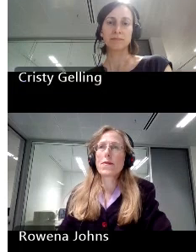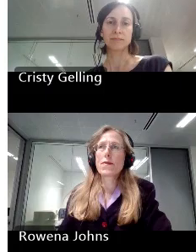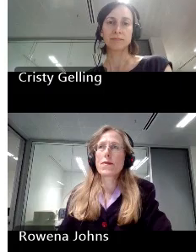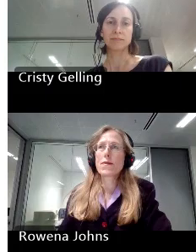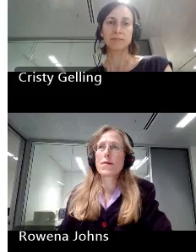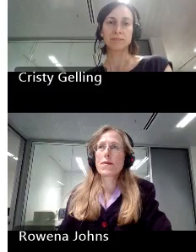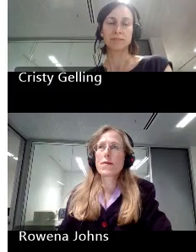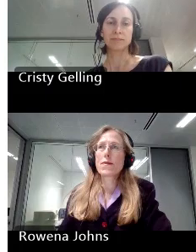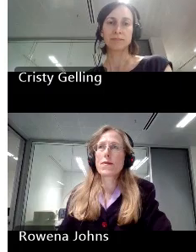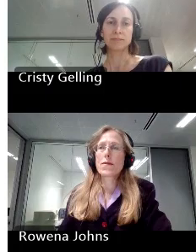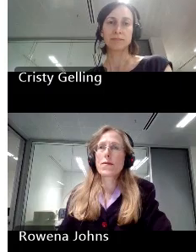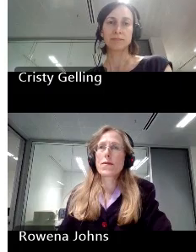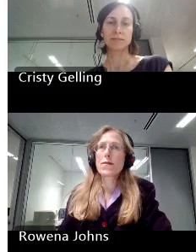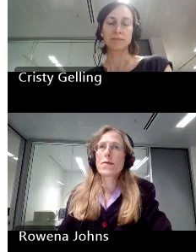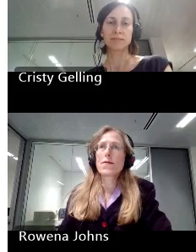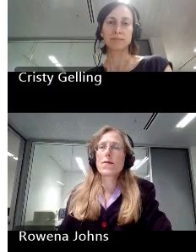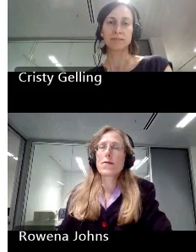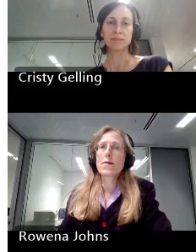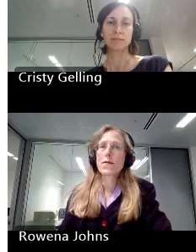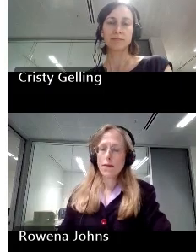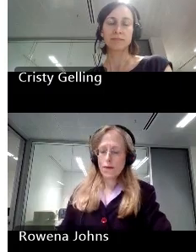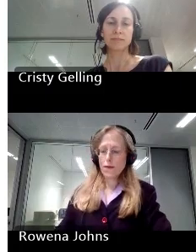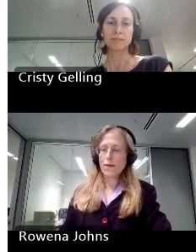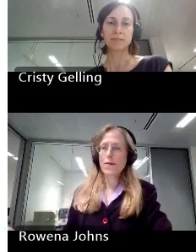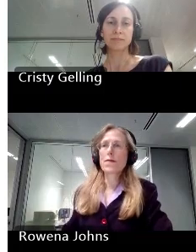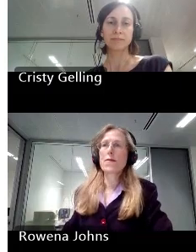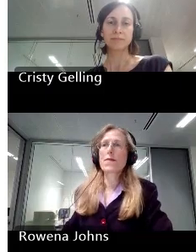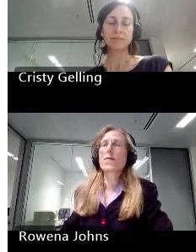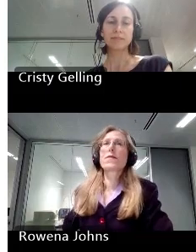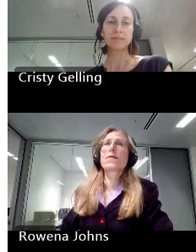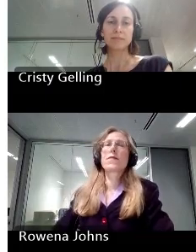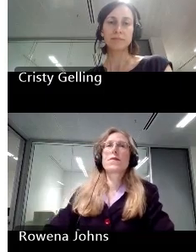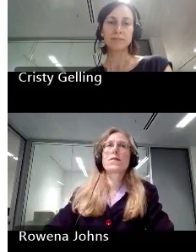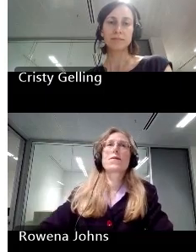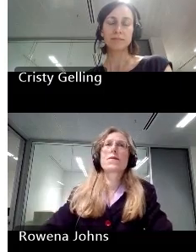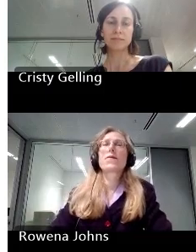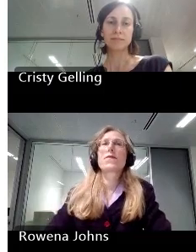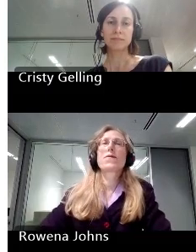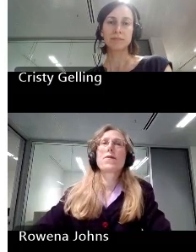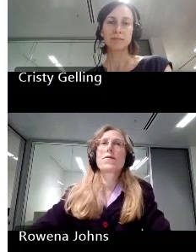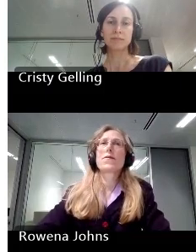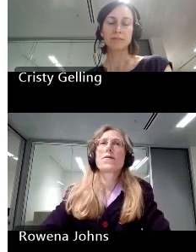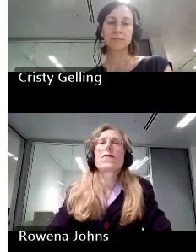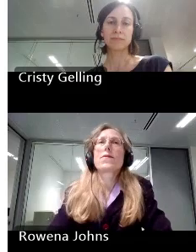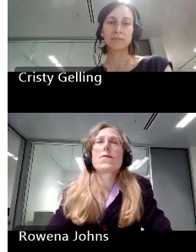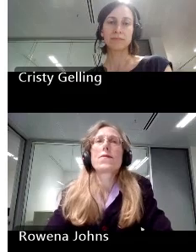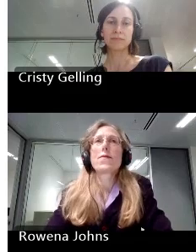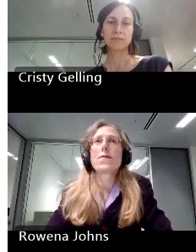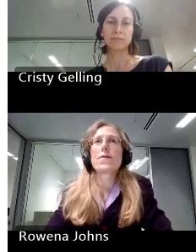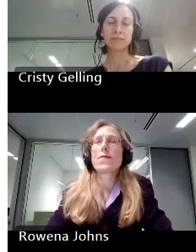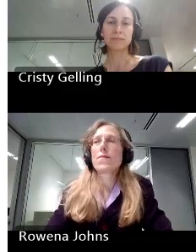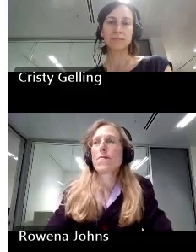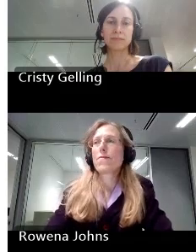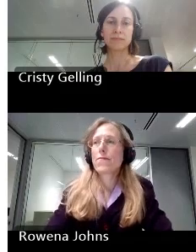and other approval bodies, on residential and non-residential building work. This may include construction of new buildings, alterations and